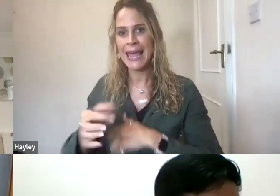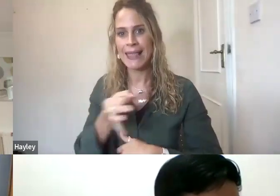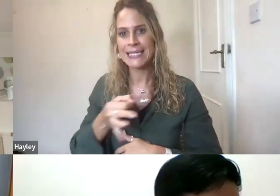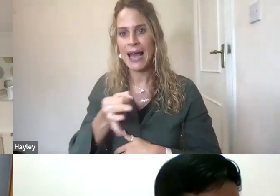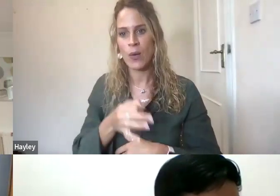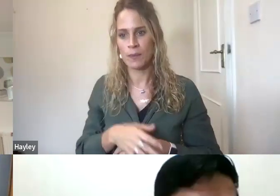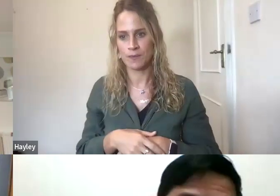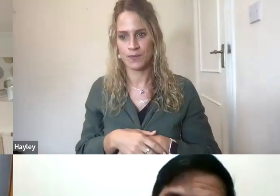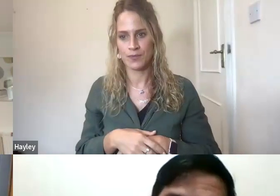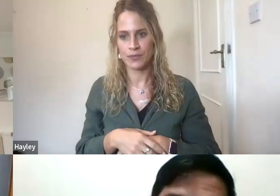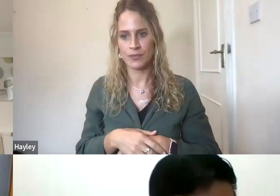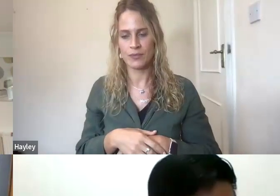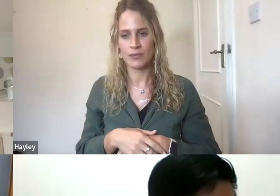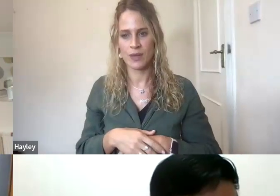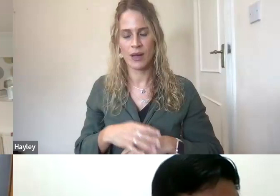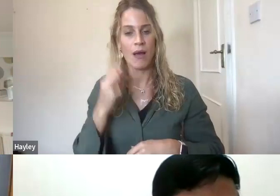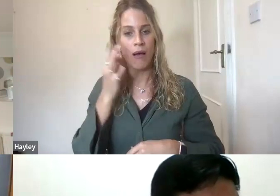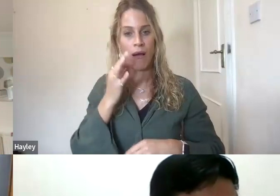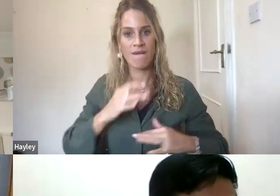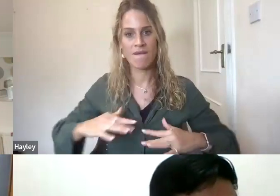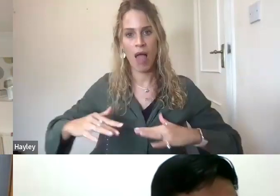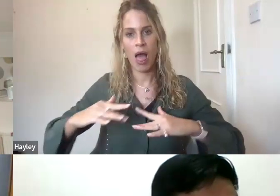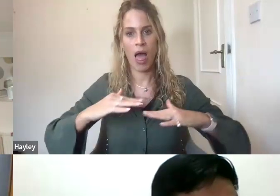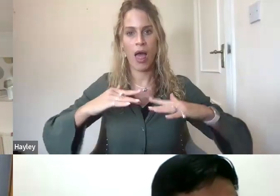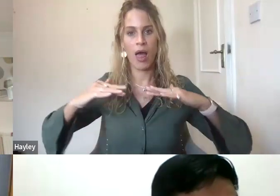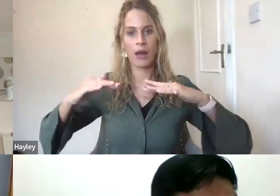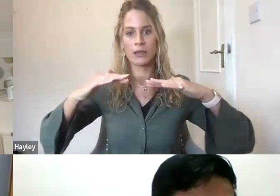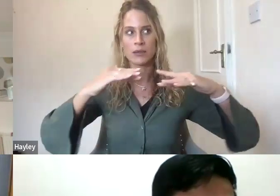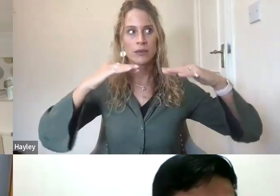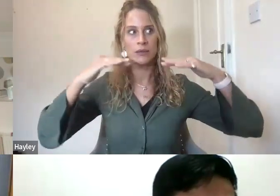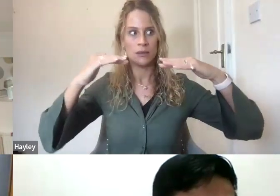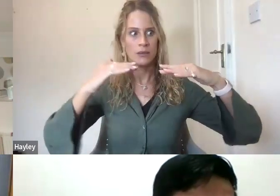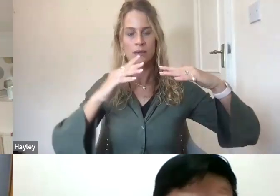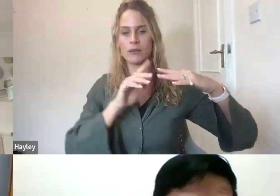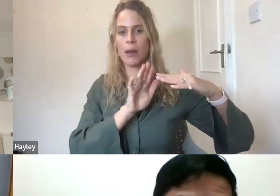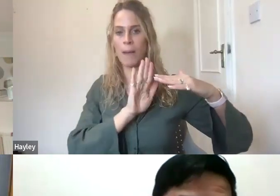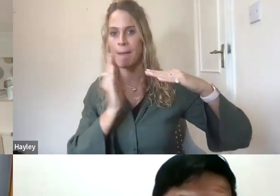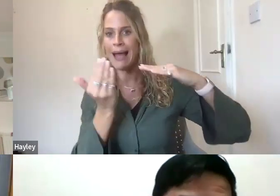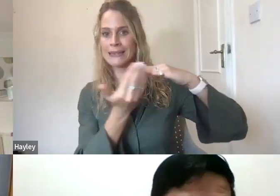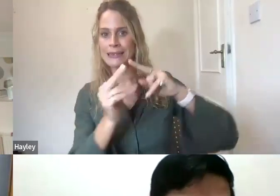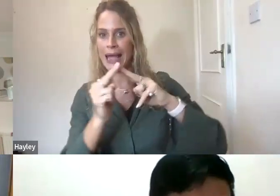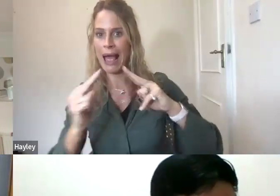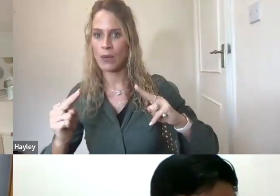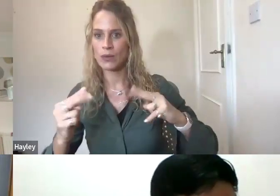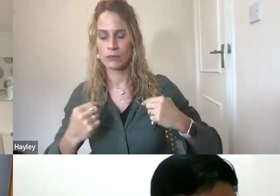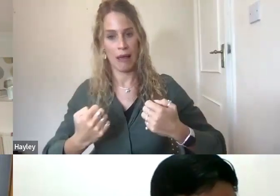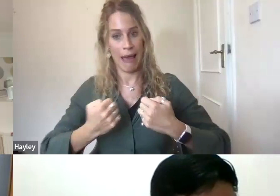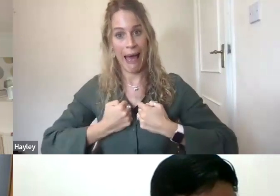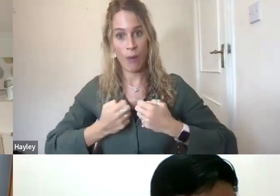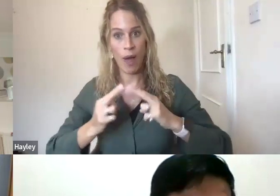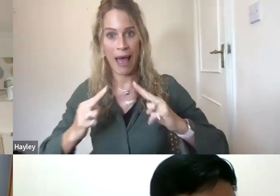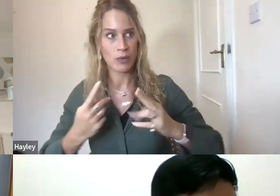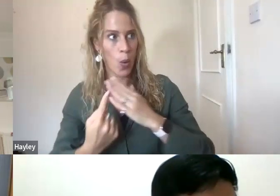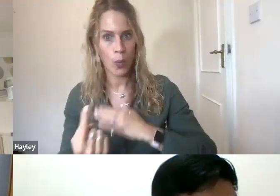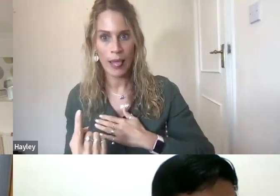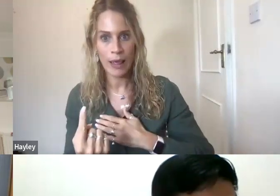The flood only passes by the house. The flood only passes by our house.